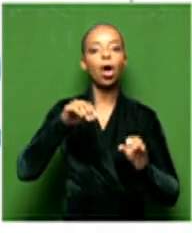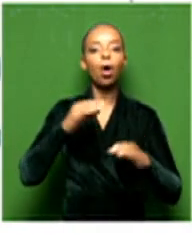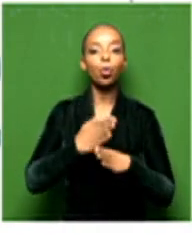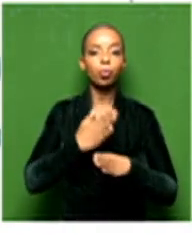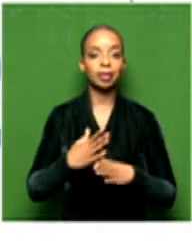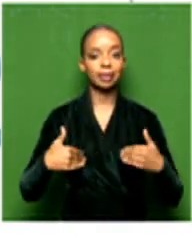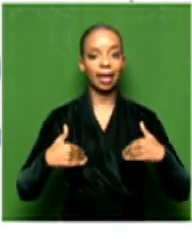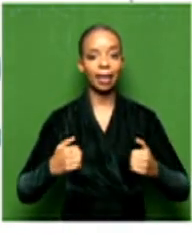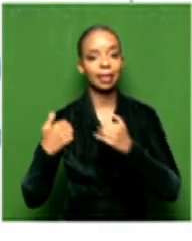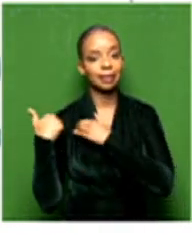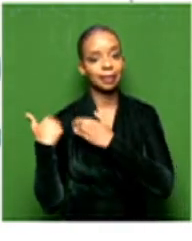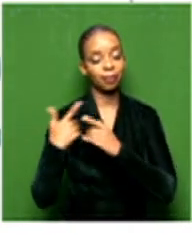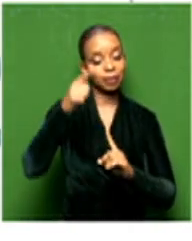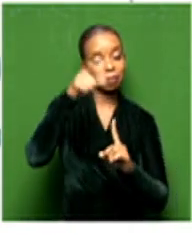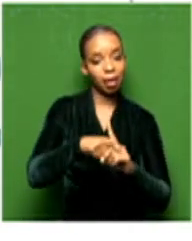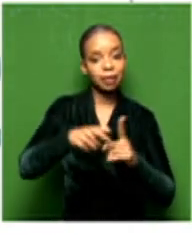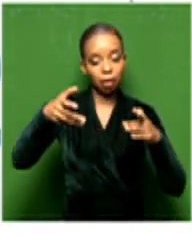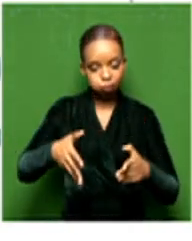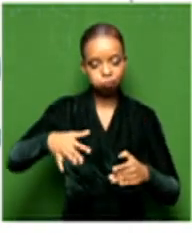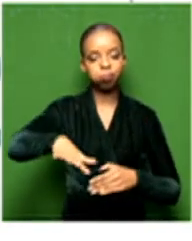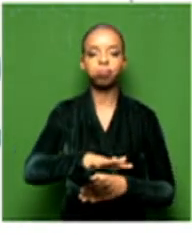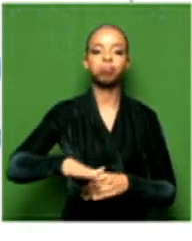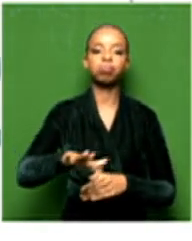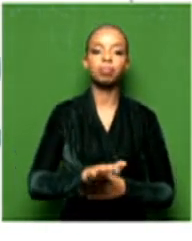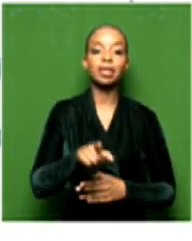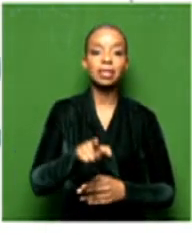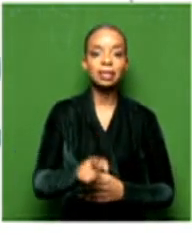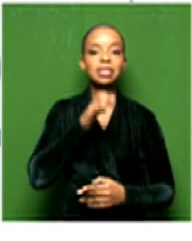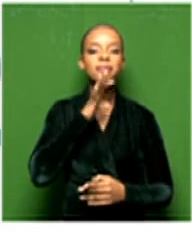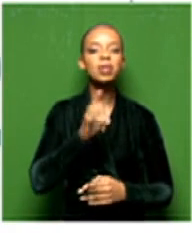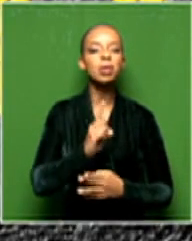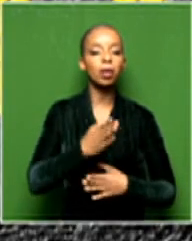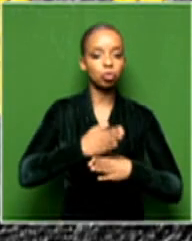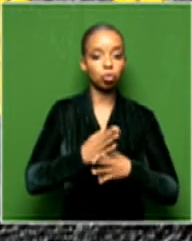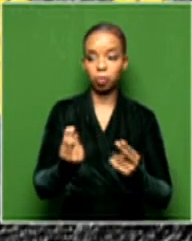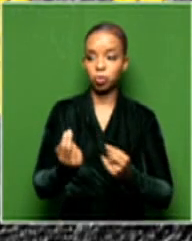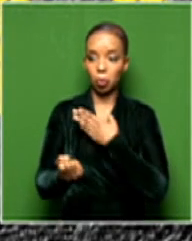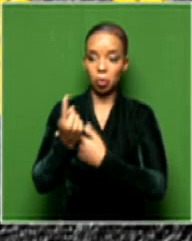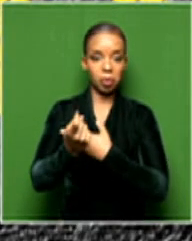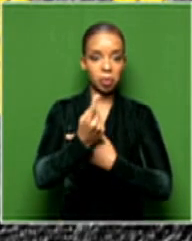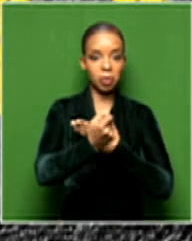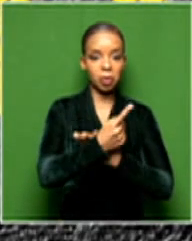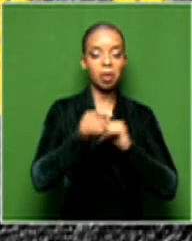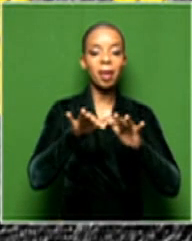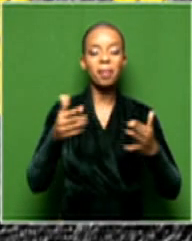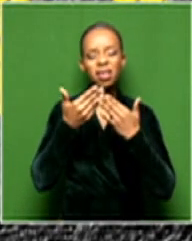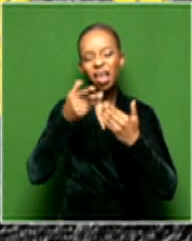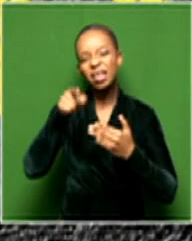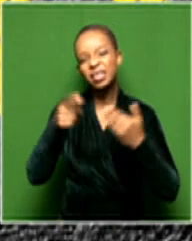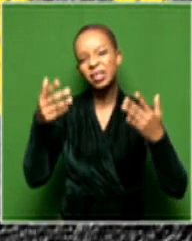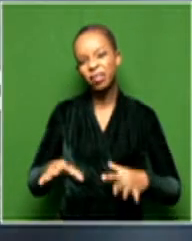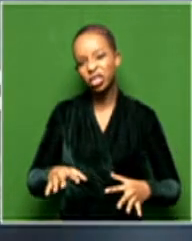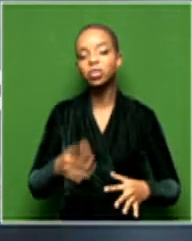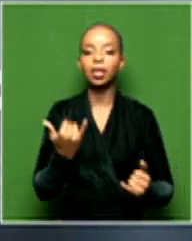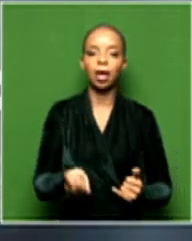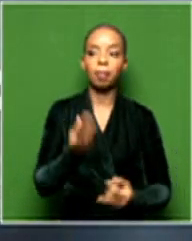present on site. This allows a rise in new job and career opportunities for South Africans in this field of study and profession. For more on